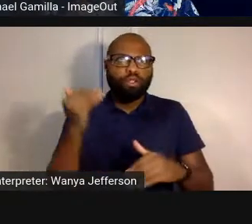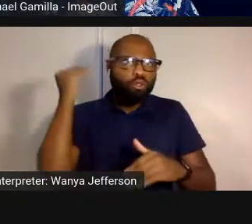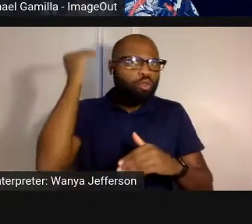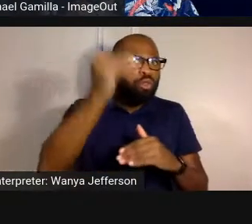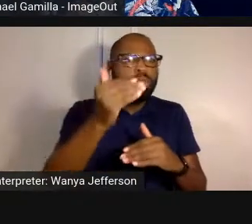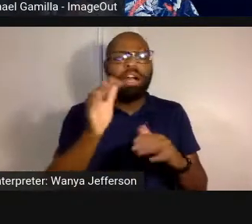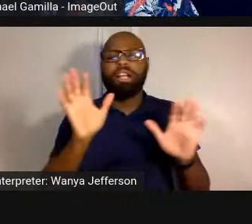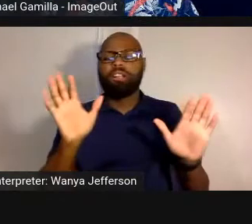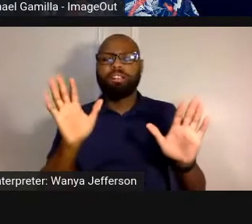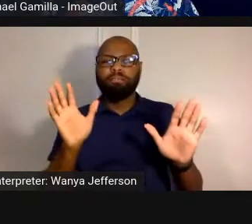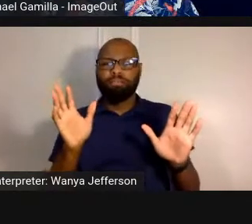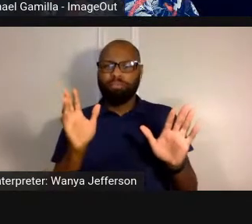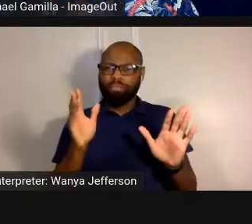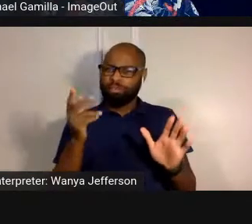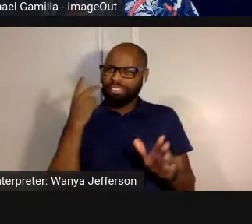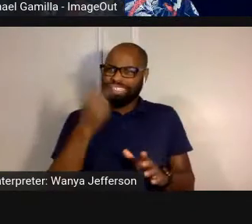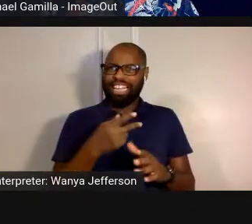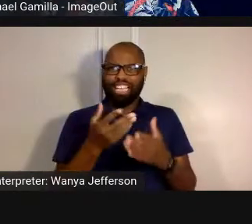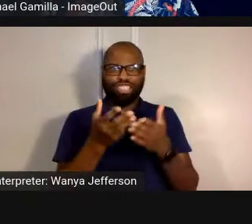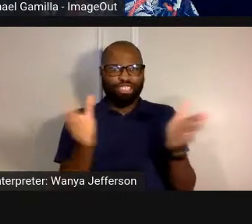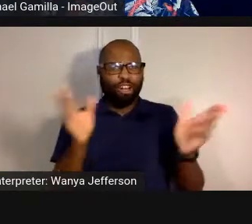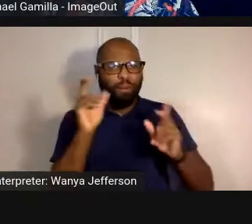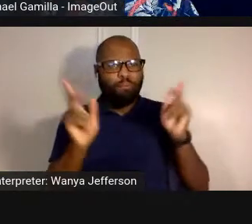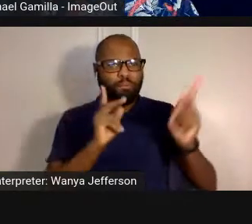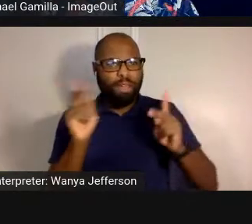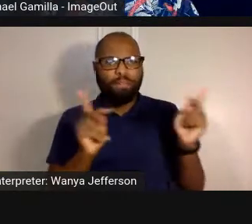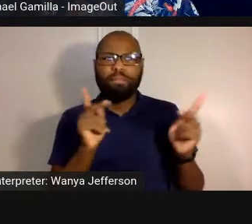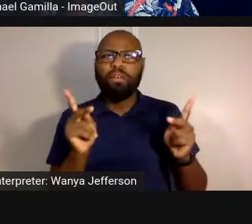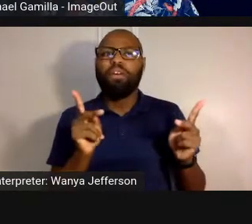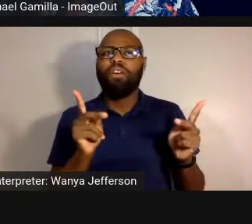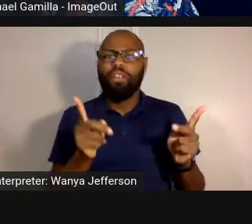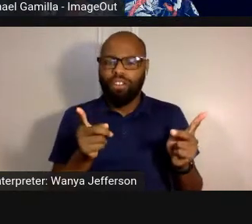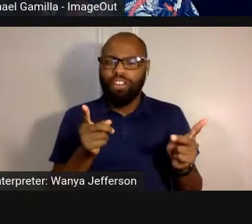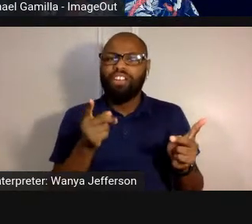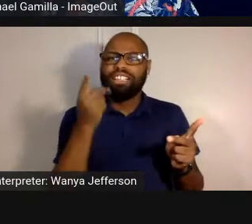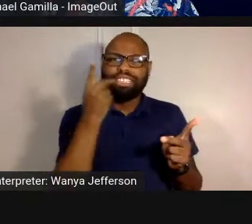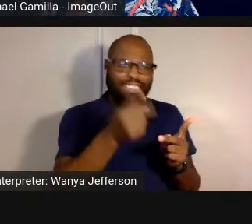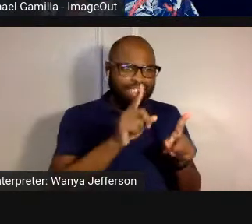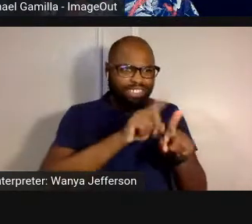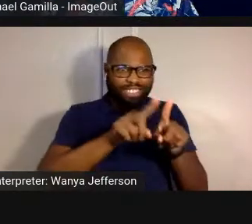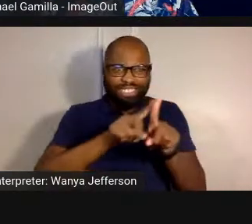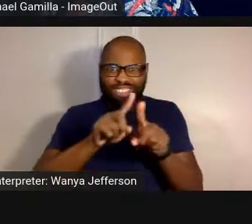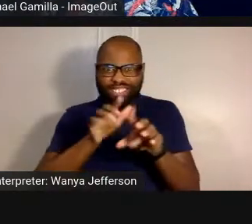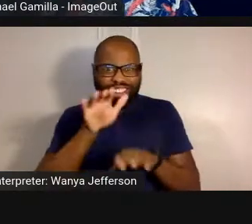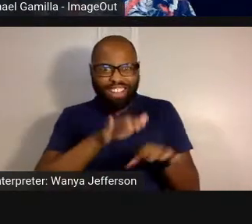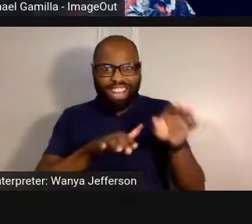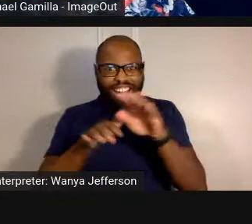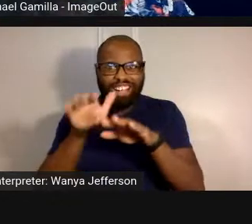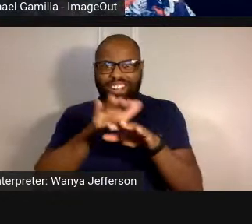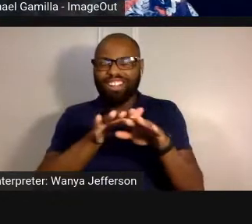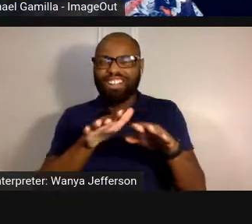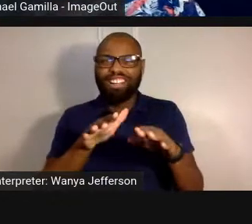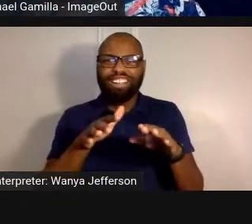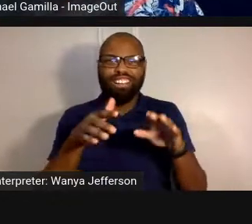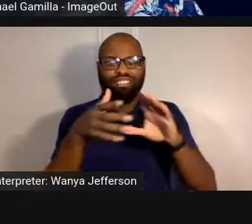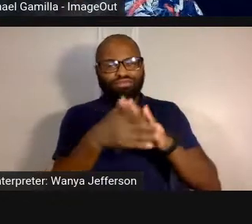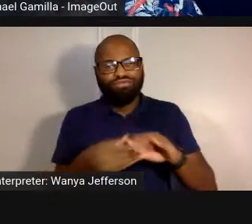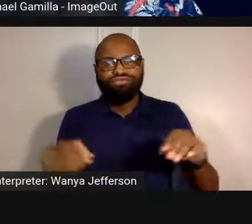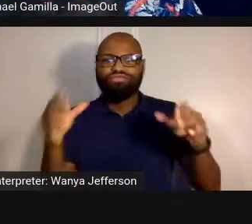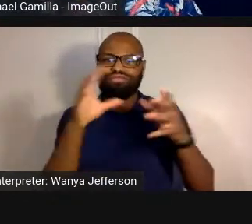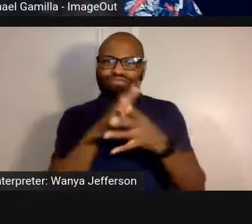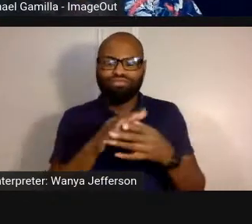in general, people have found that we found a nice balance in how to tell the story and all those things and have them coalesce around this theme of fear and